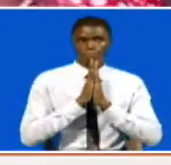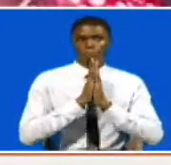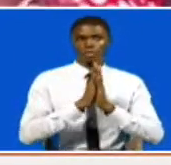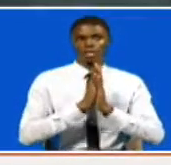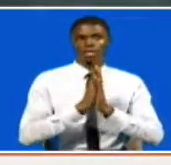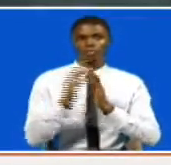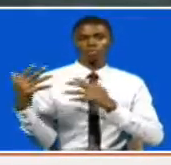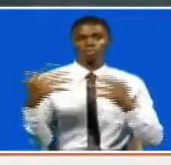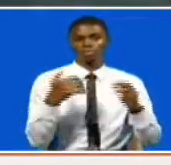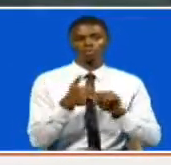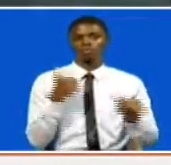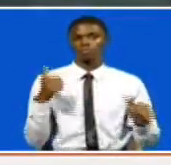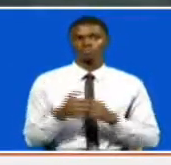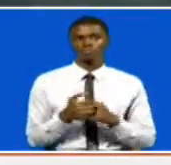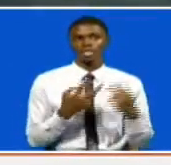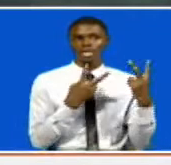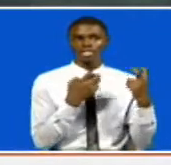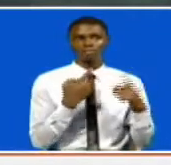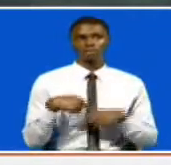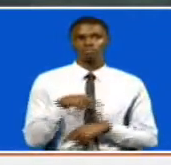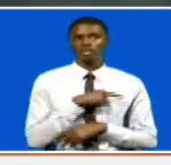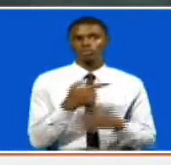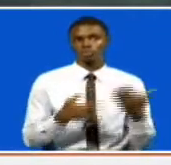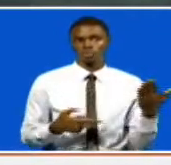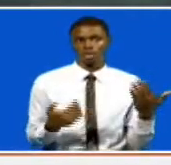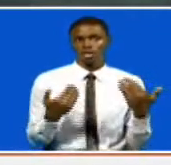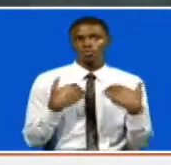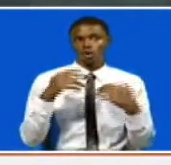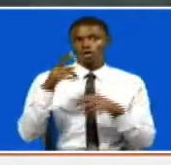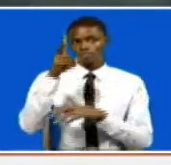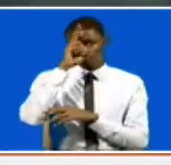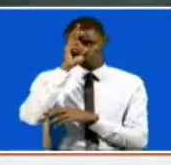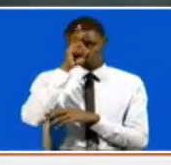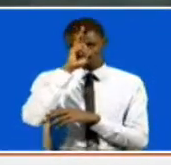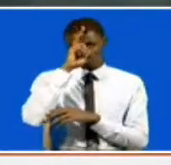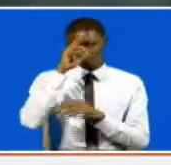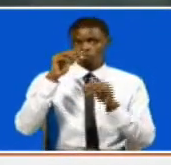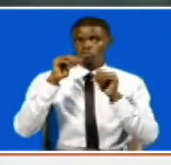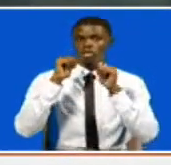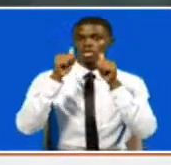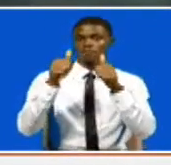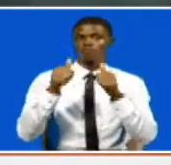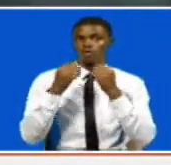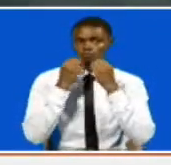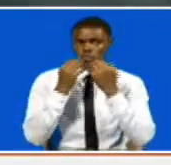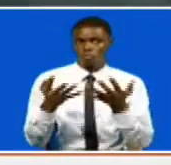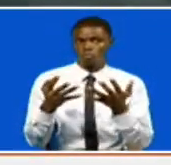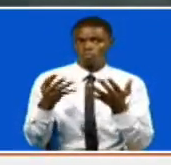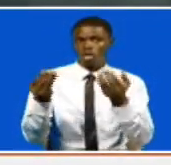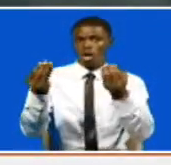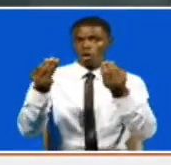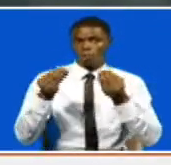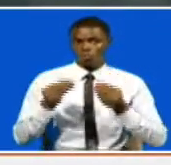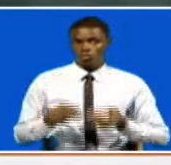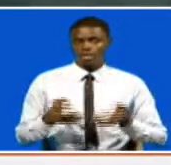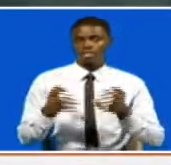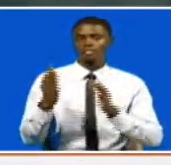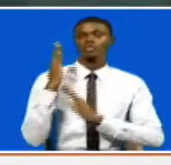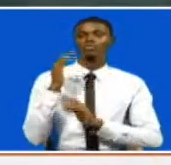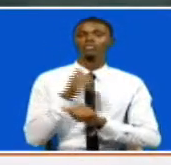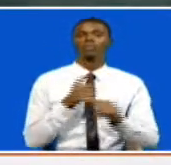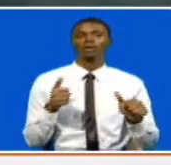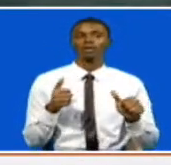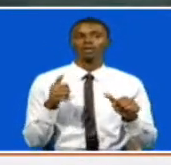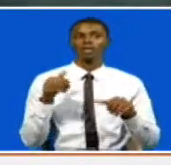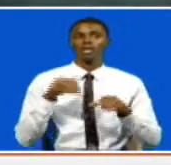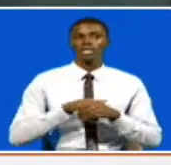of chaos. What is expected of us is just to have the police notified so that they can provide the necessary security